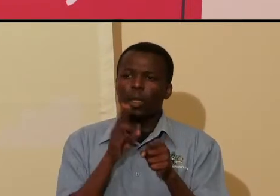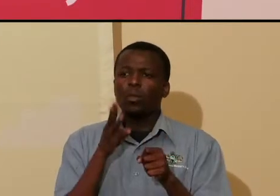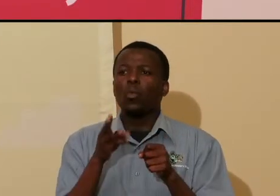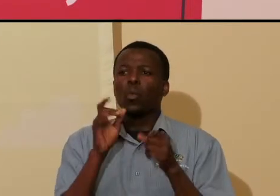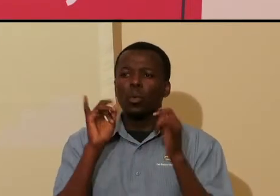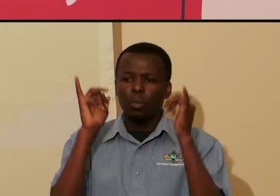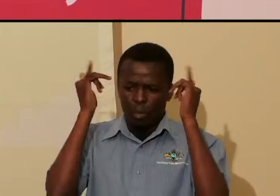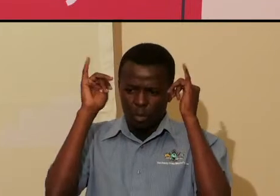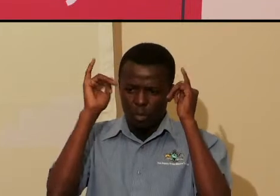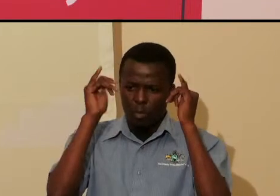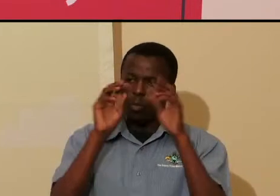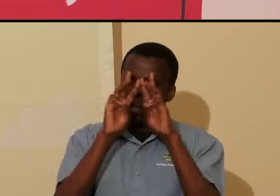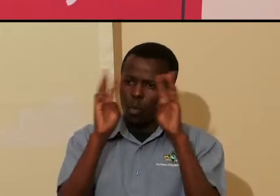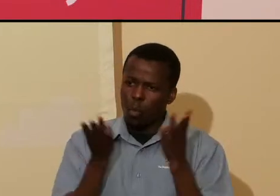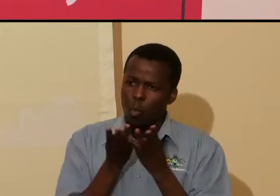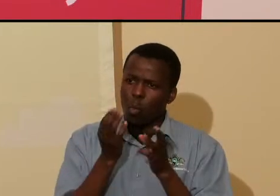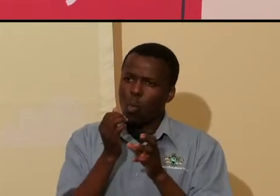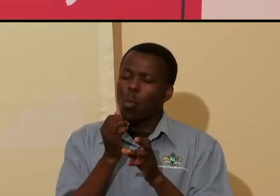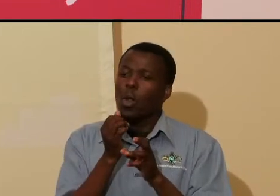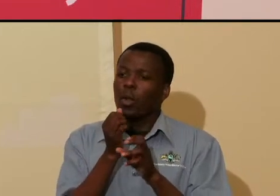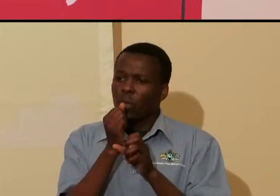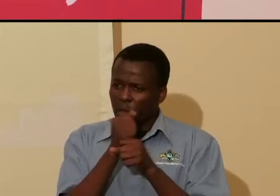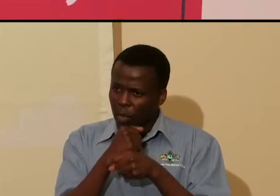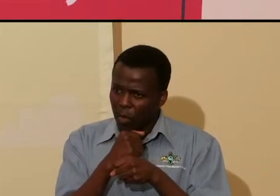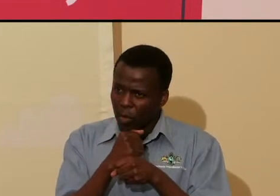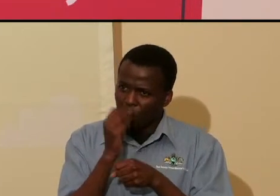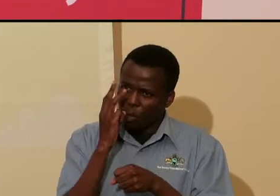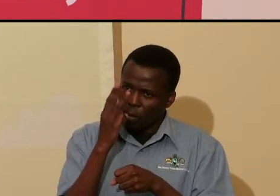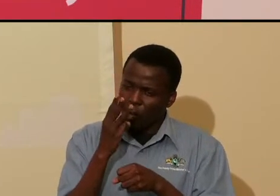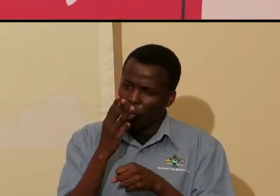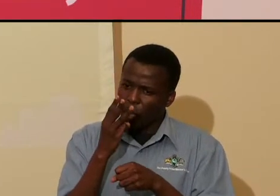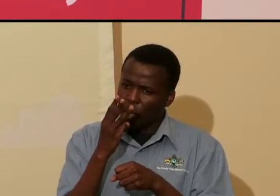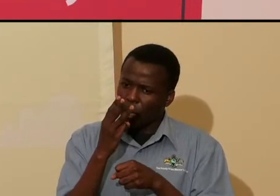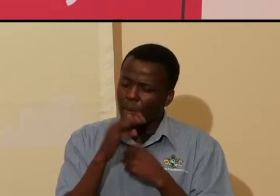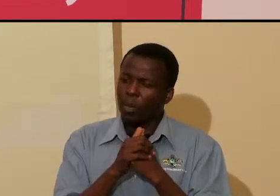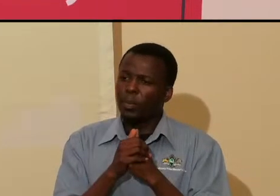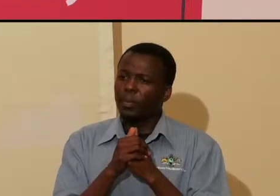beautiful initiative